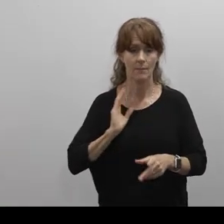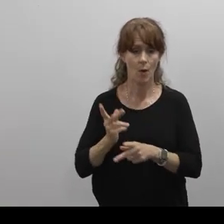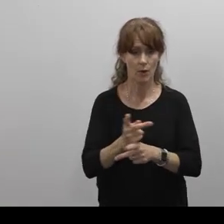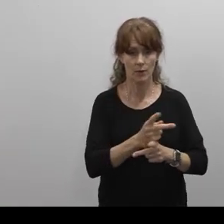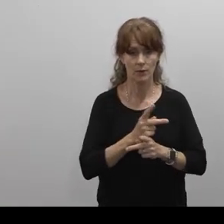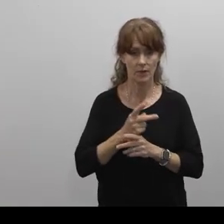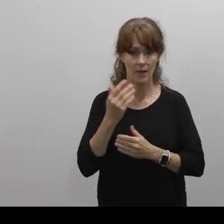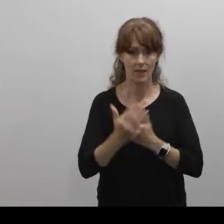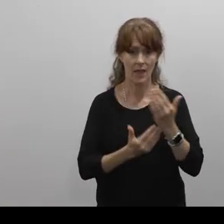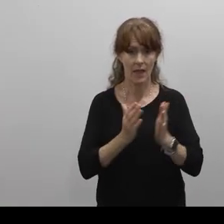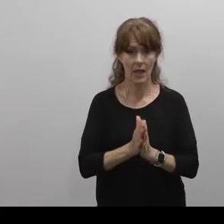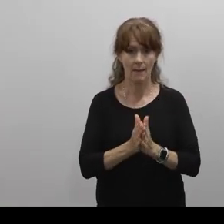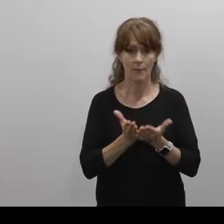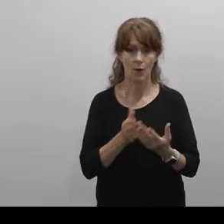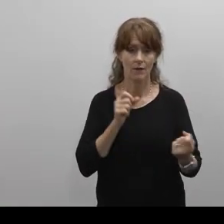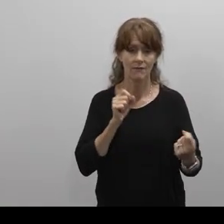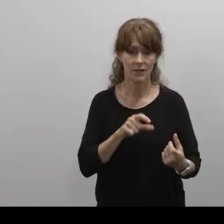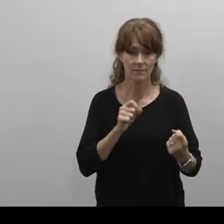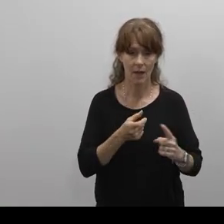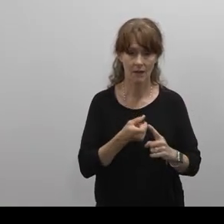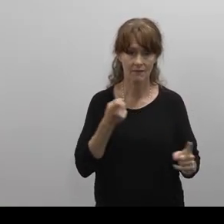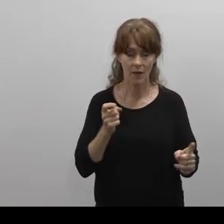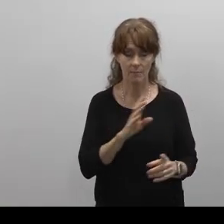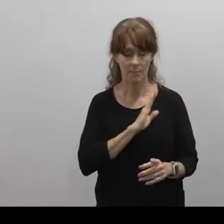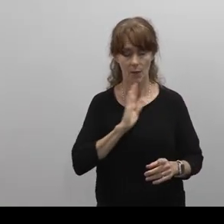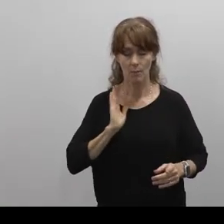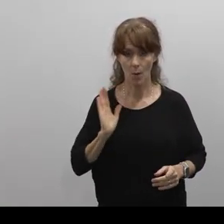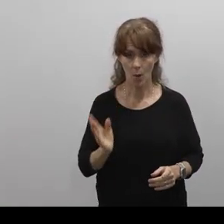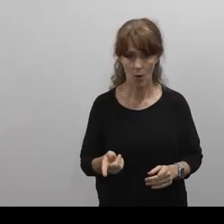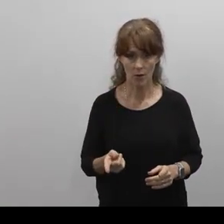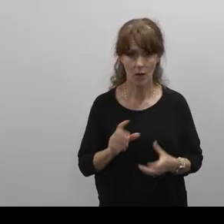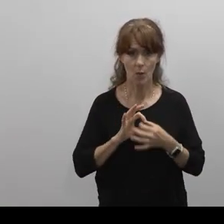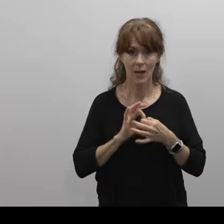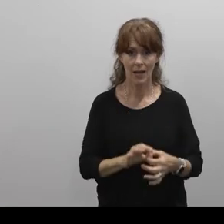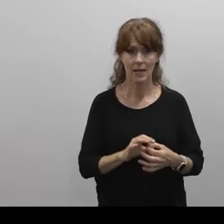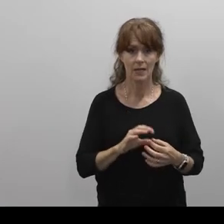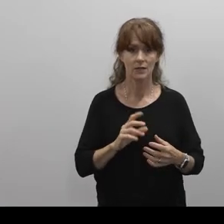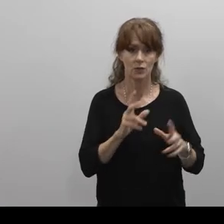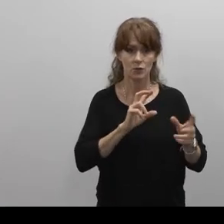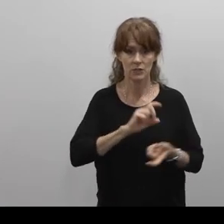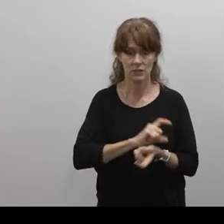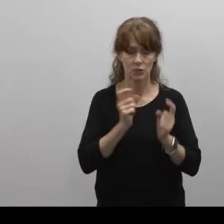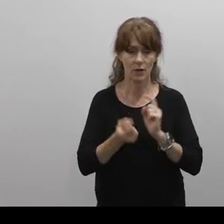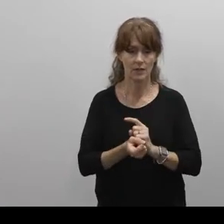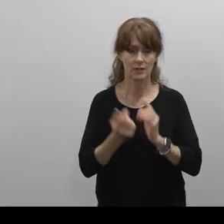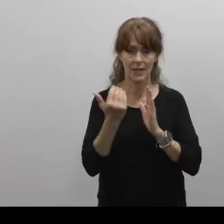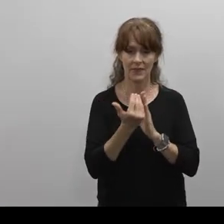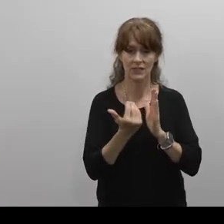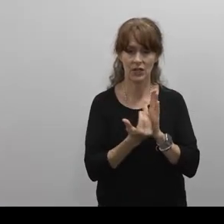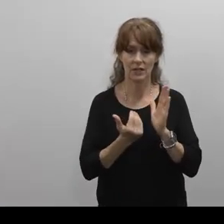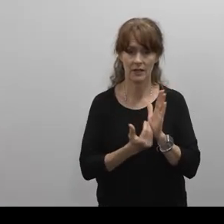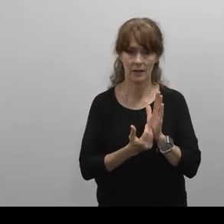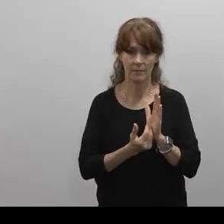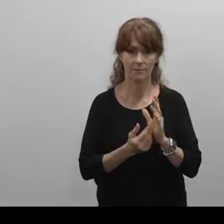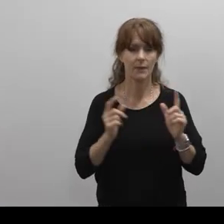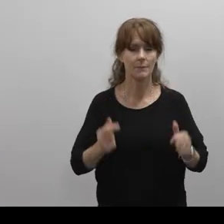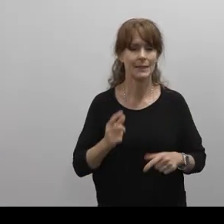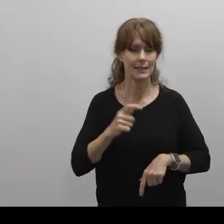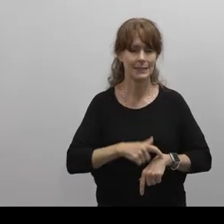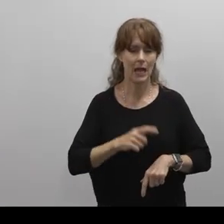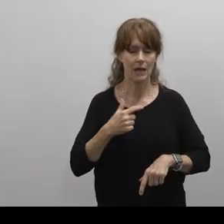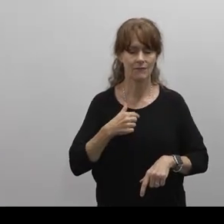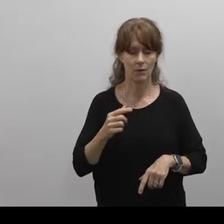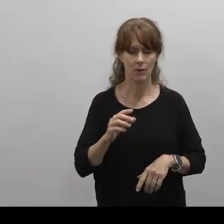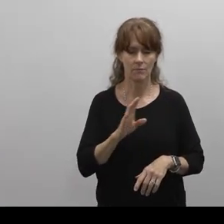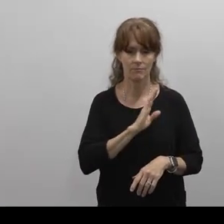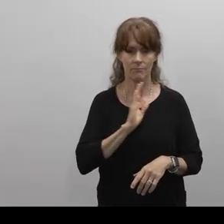of the handbook, with feedback from the board and related to this transition in the agenda. This will be a time for board